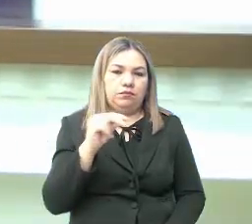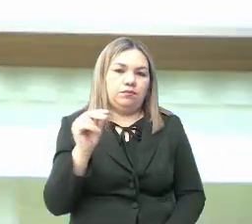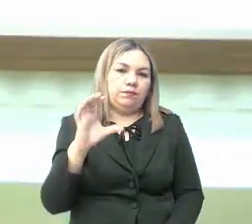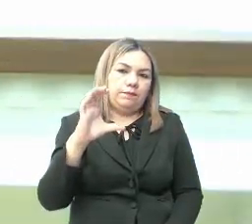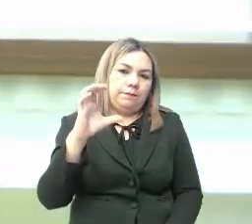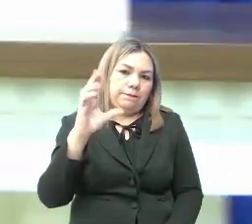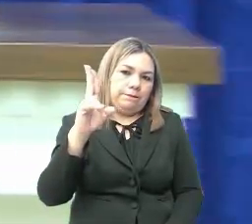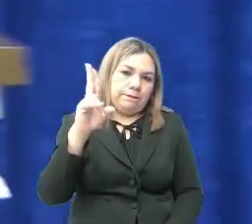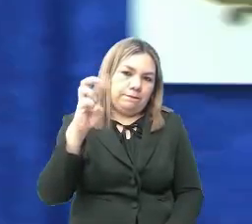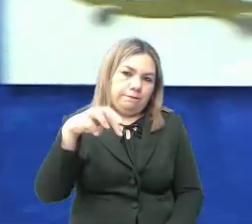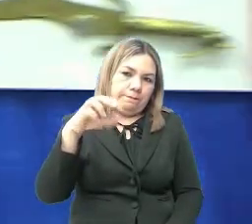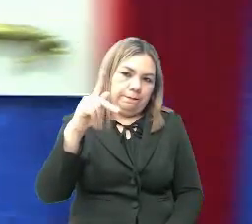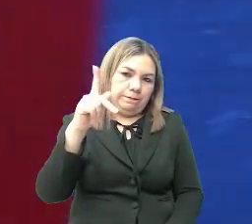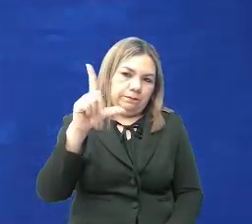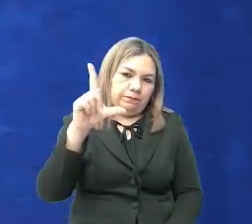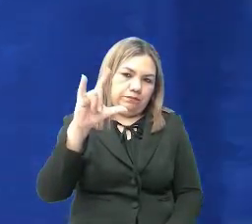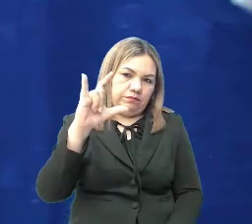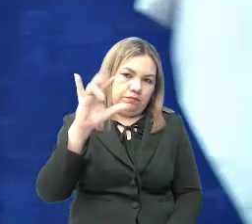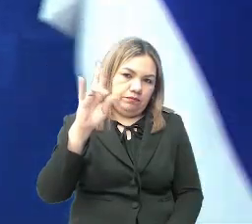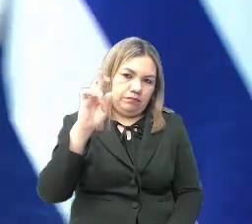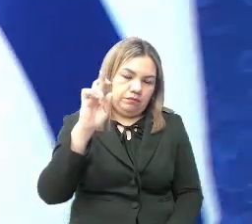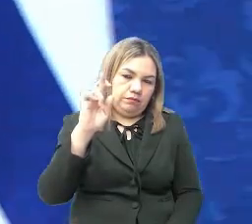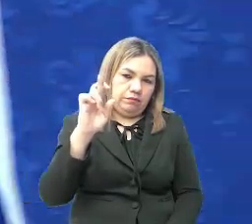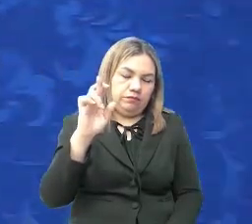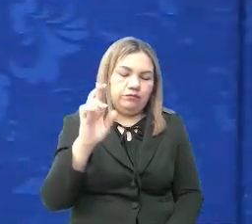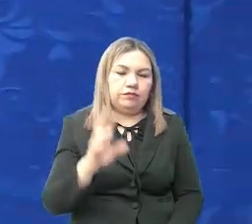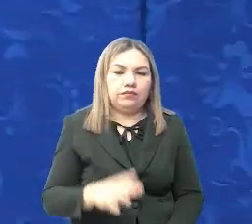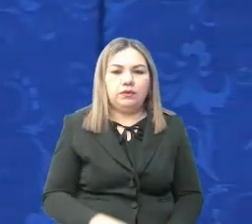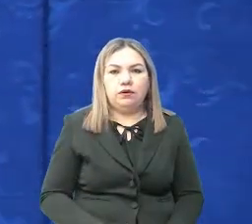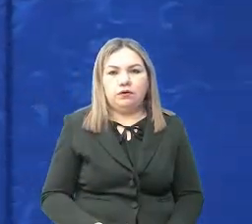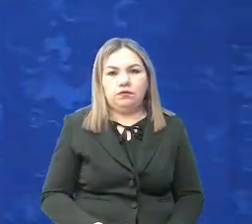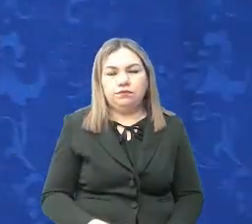that? There are prophecies that are sovereign.